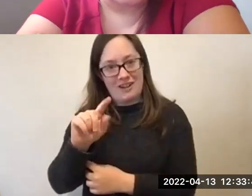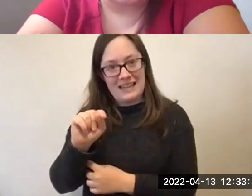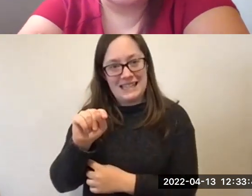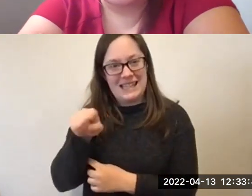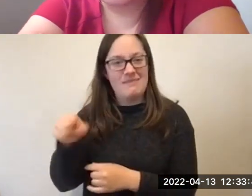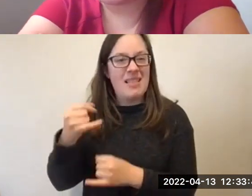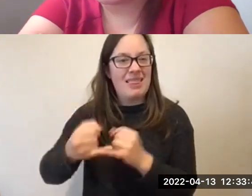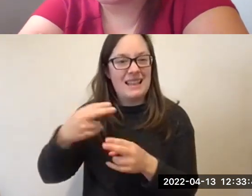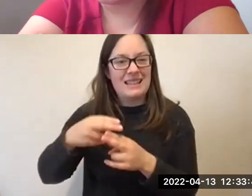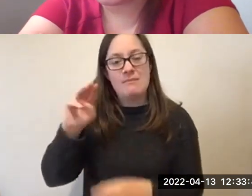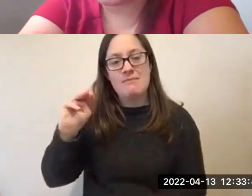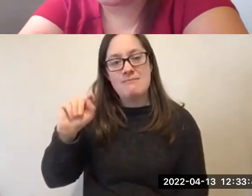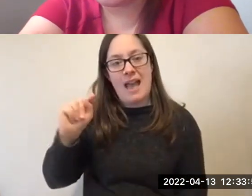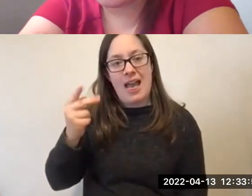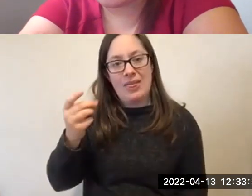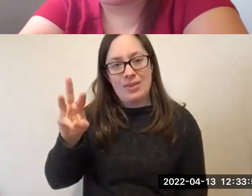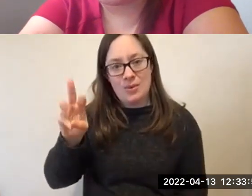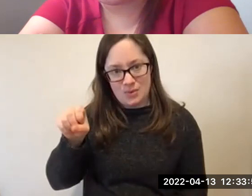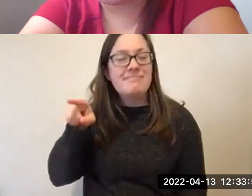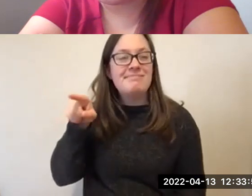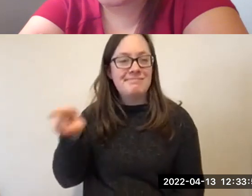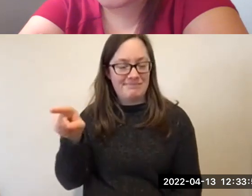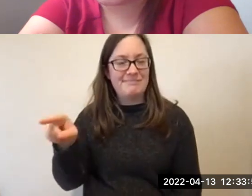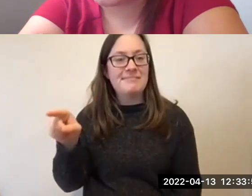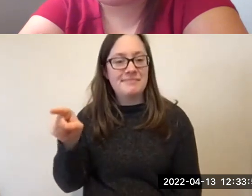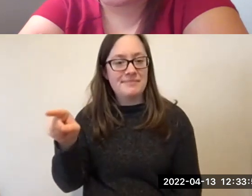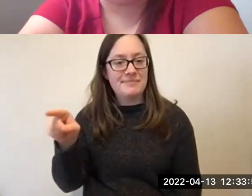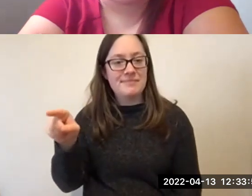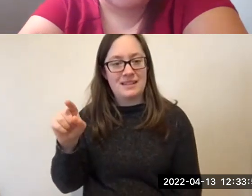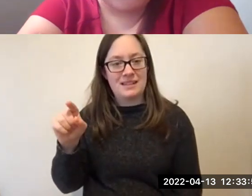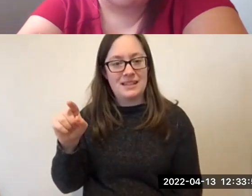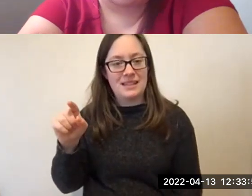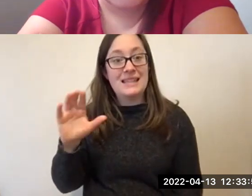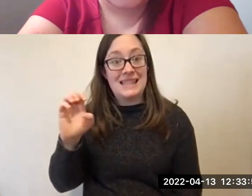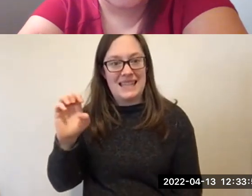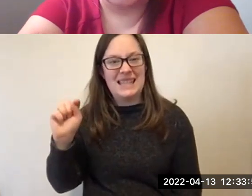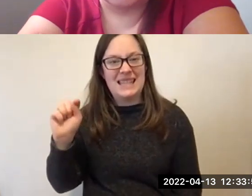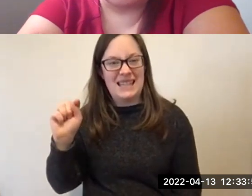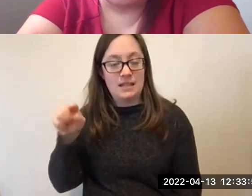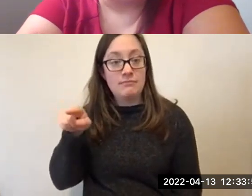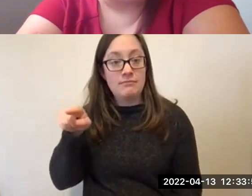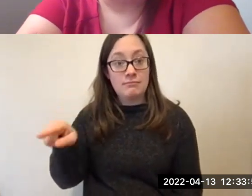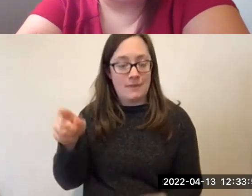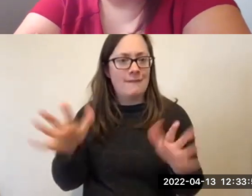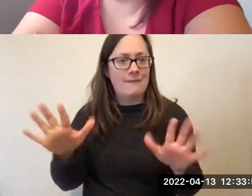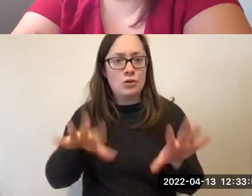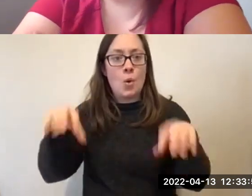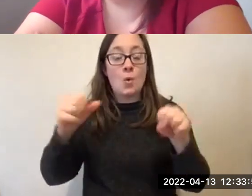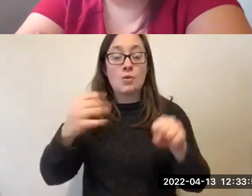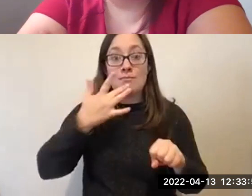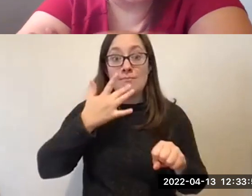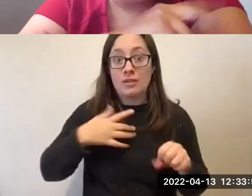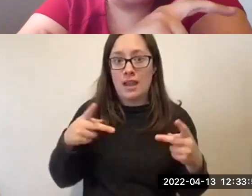over at CET, and she had done a birthday party for her son. It was a baby